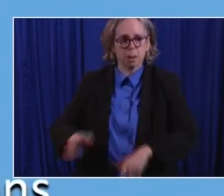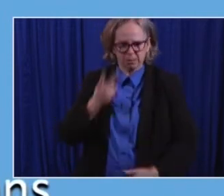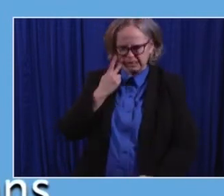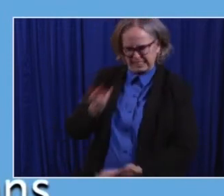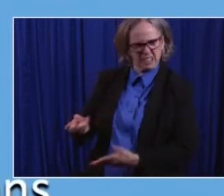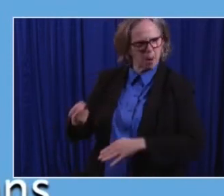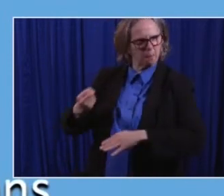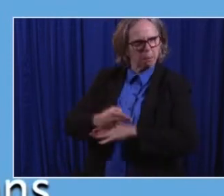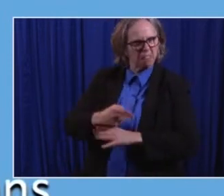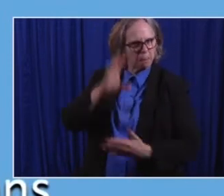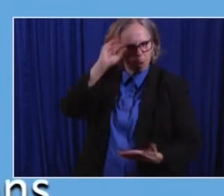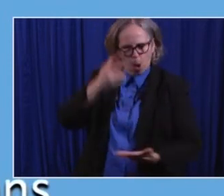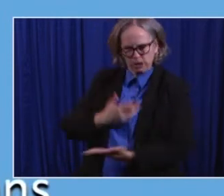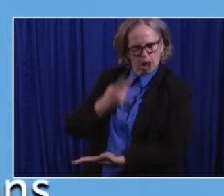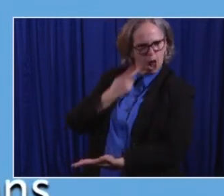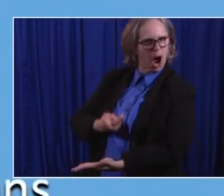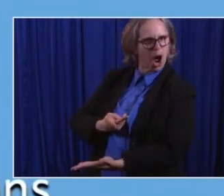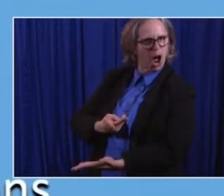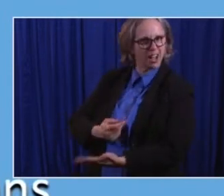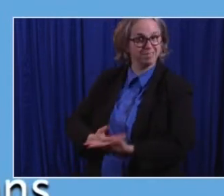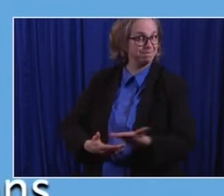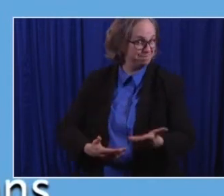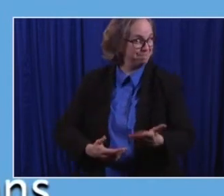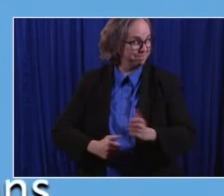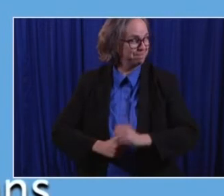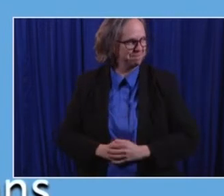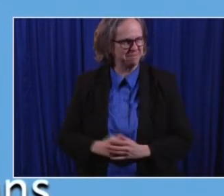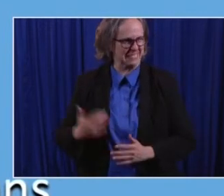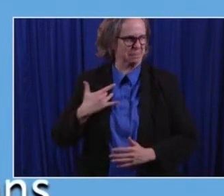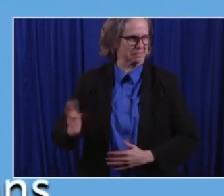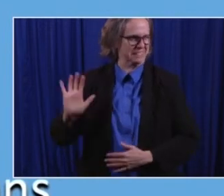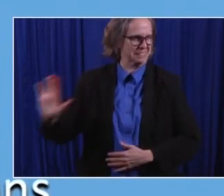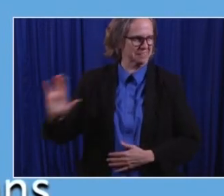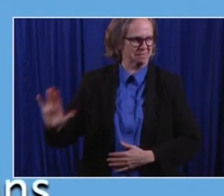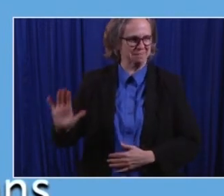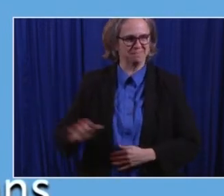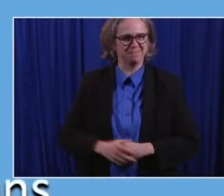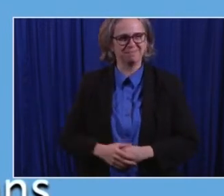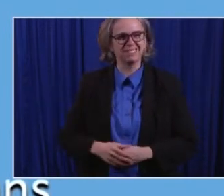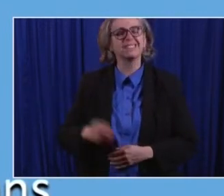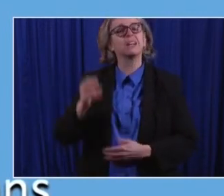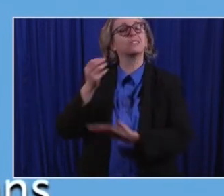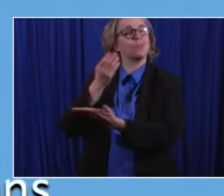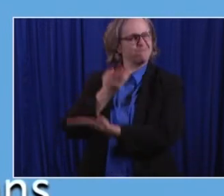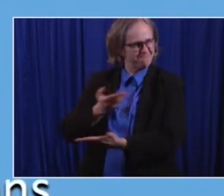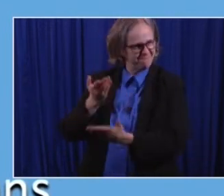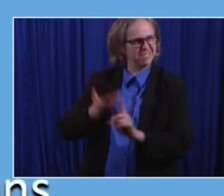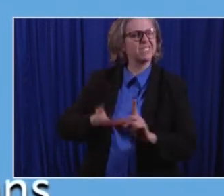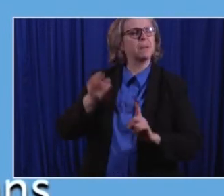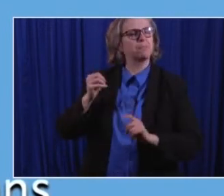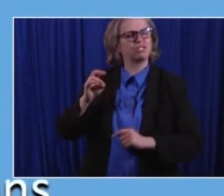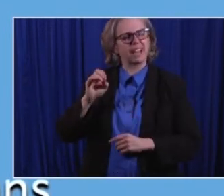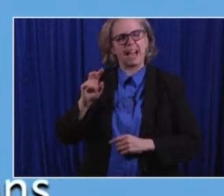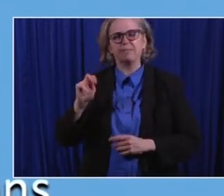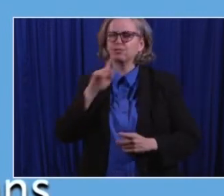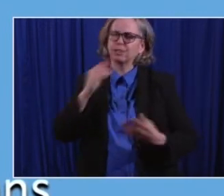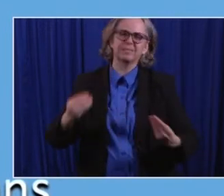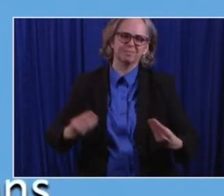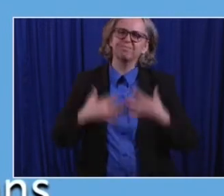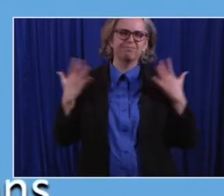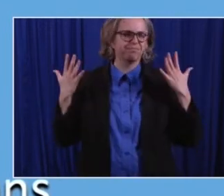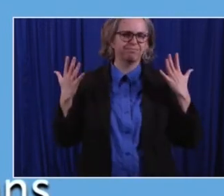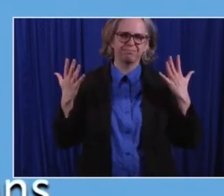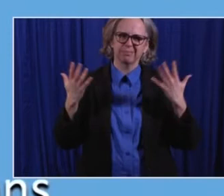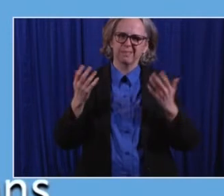could. Mr. Evans touched the lives of anyone who crossed his path, especially his many brothers and his sisters and nieces